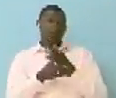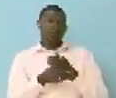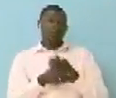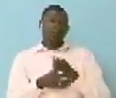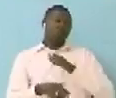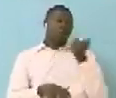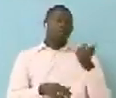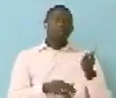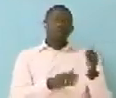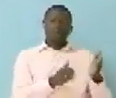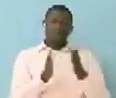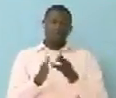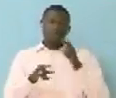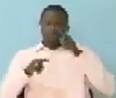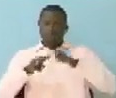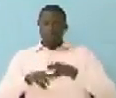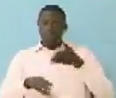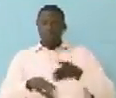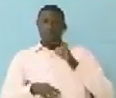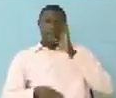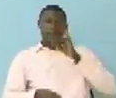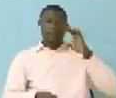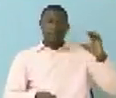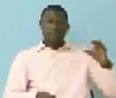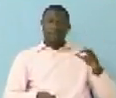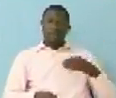on this chair and confessed his involvement, and